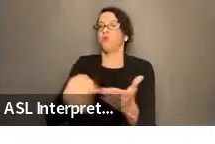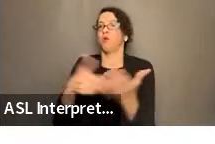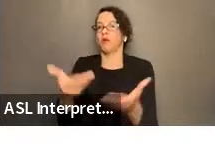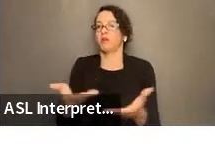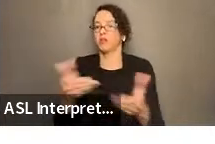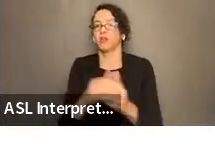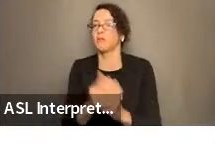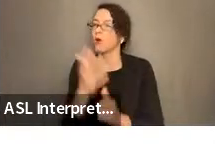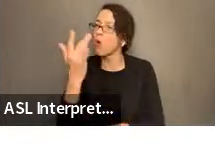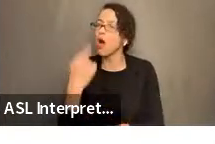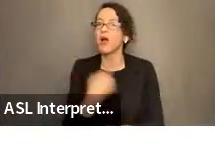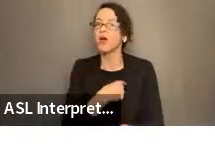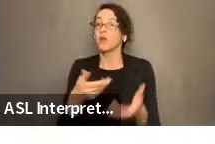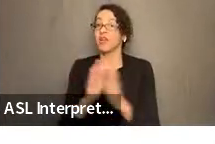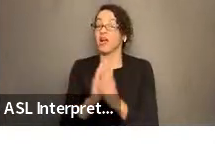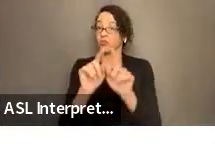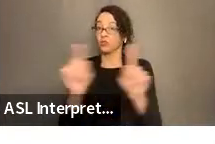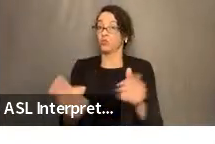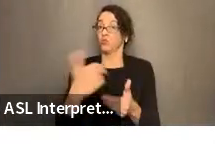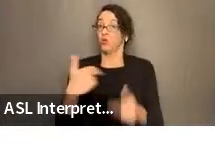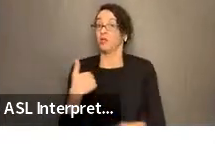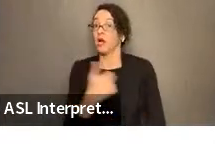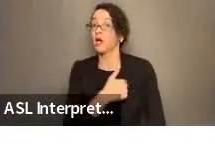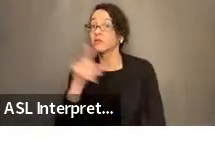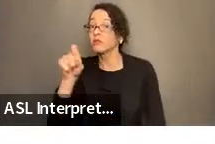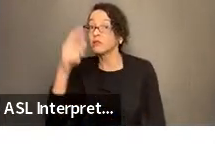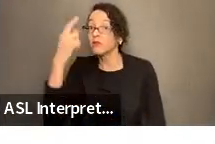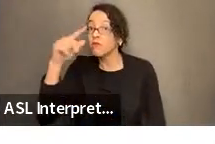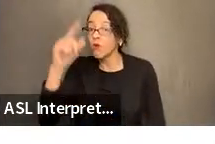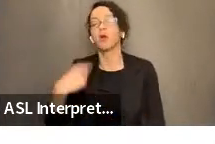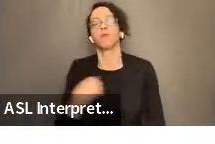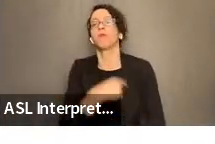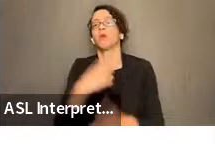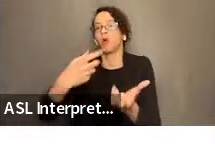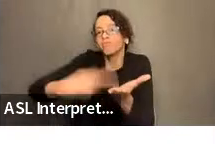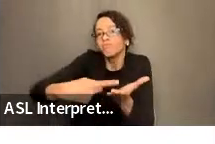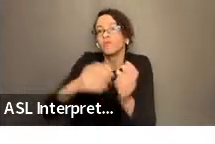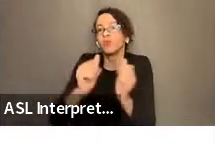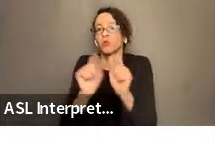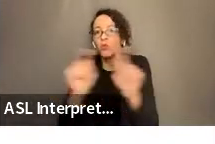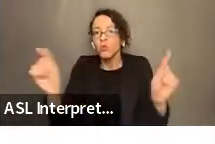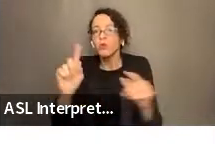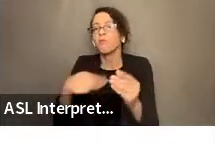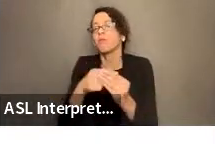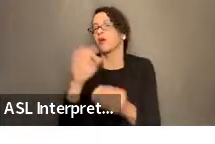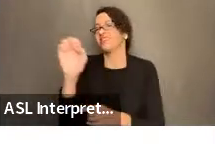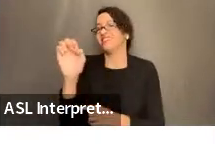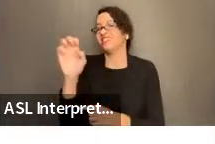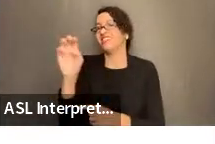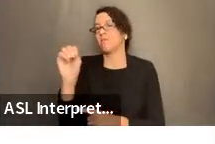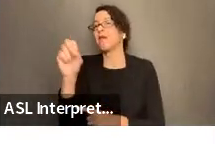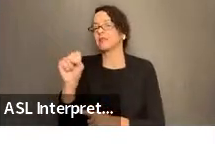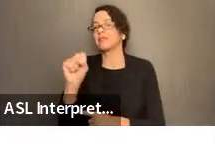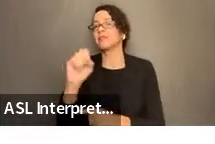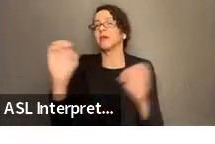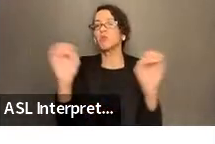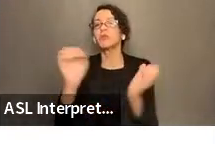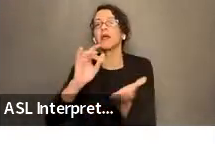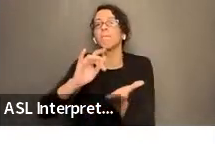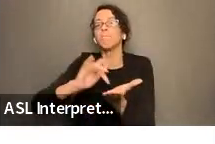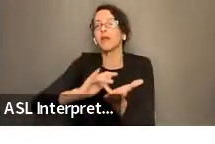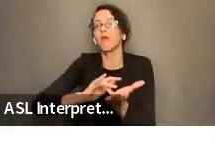here because we want to talk to you about the emergency medical services system redesign.